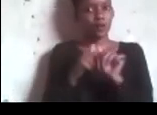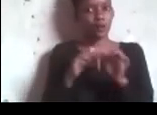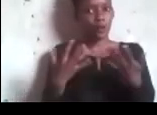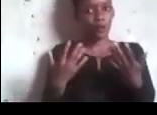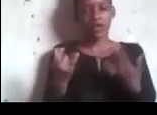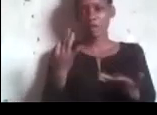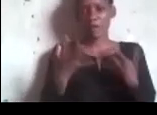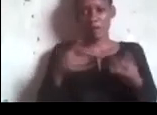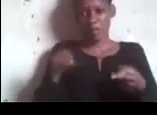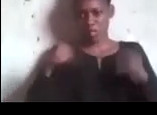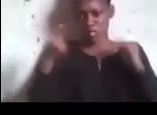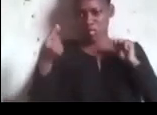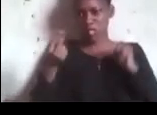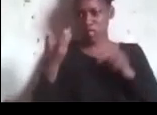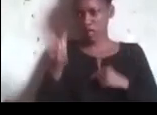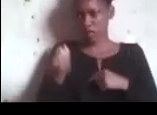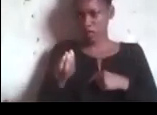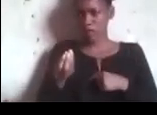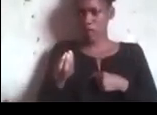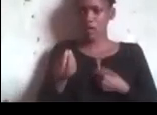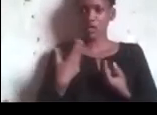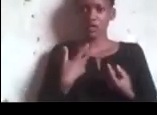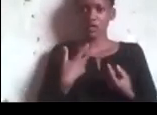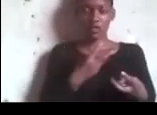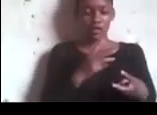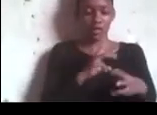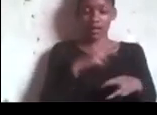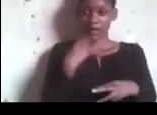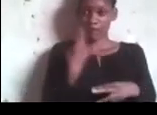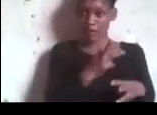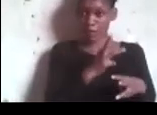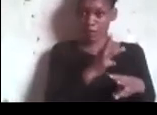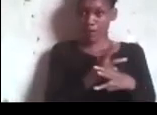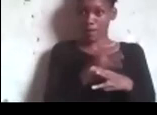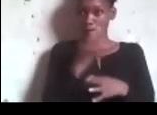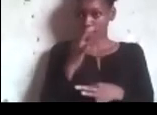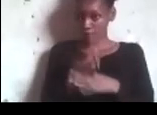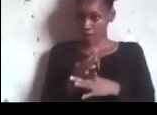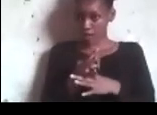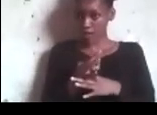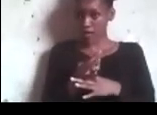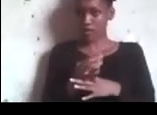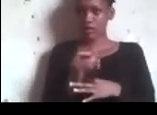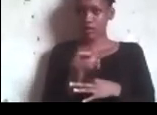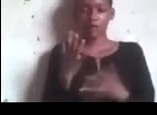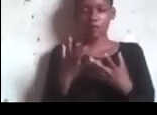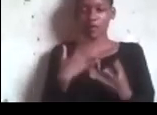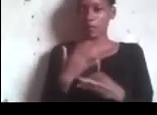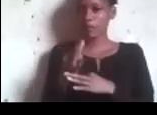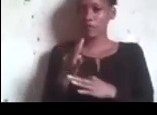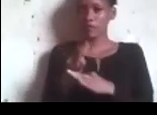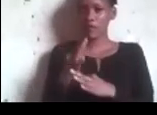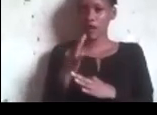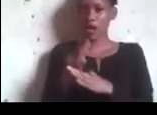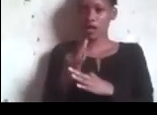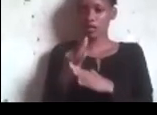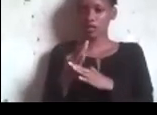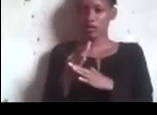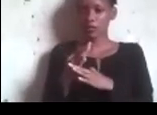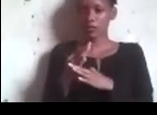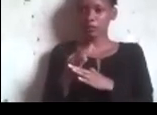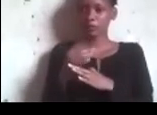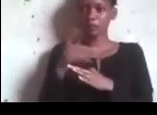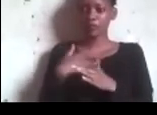dispute between the biological parents as to whether the father has met the conditions for